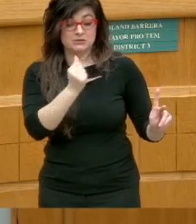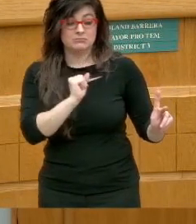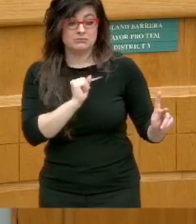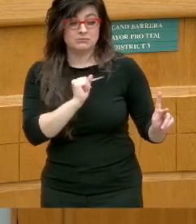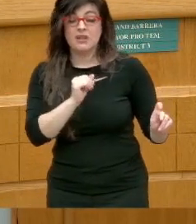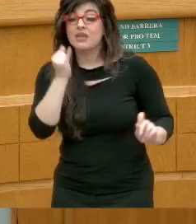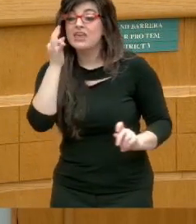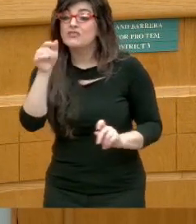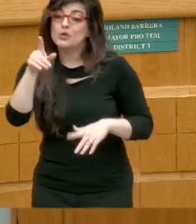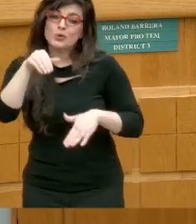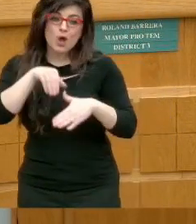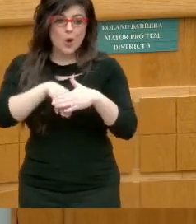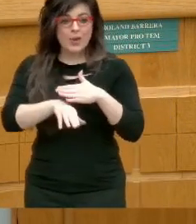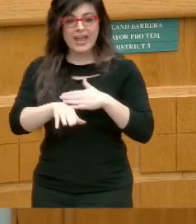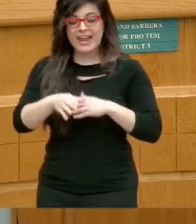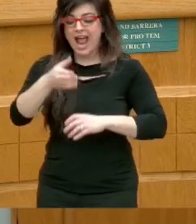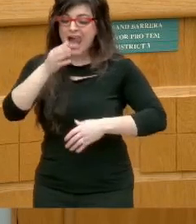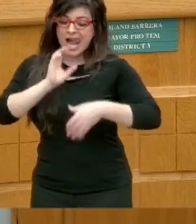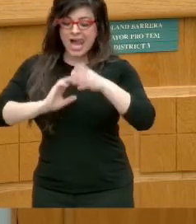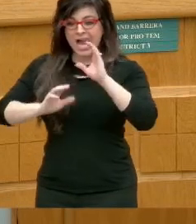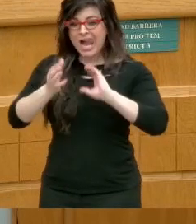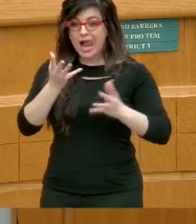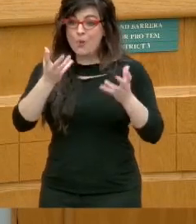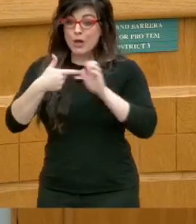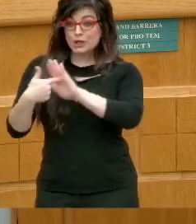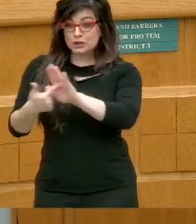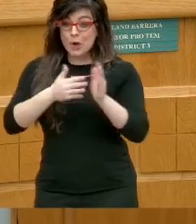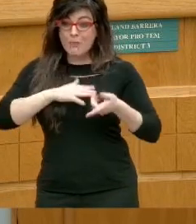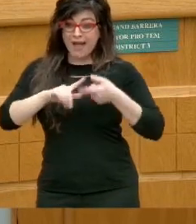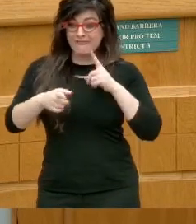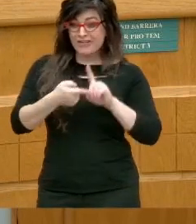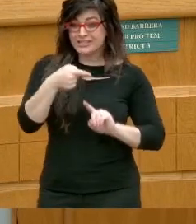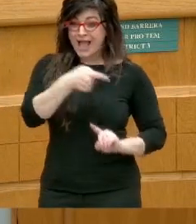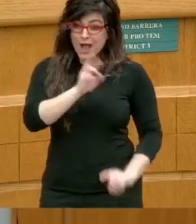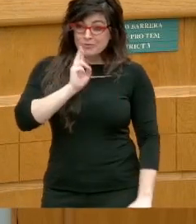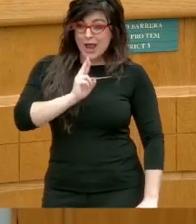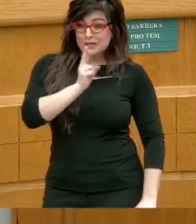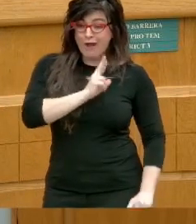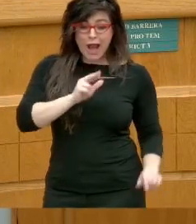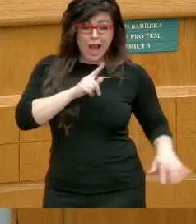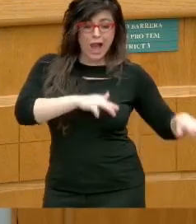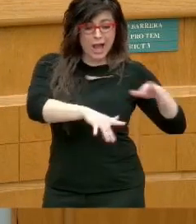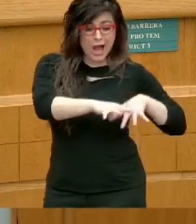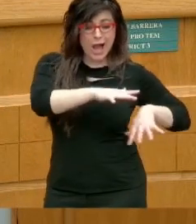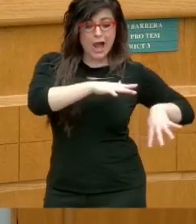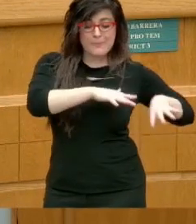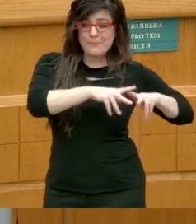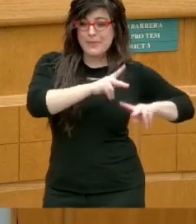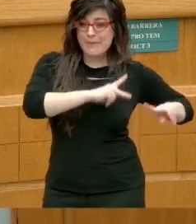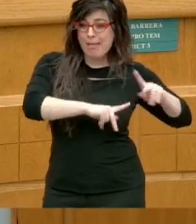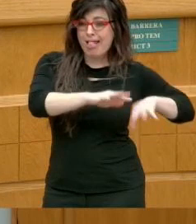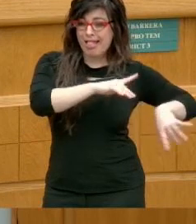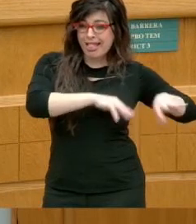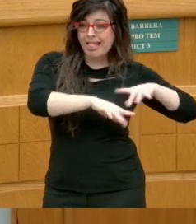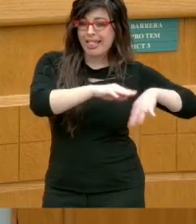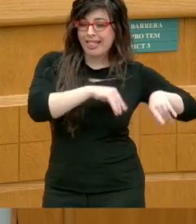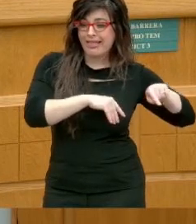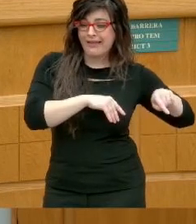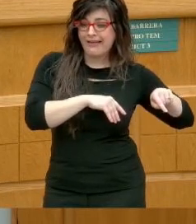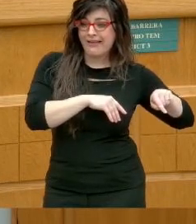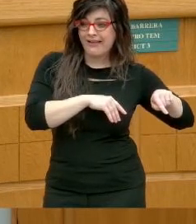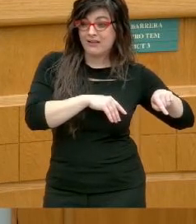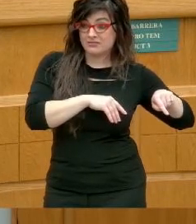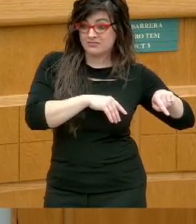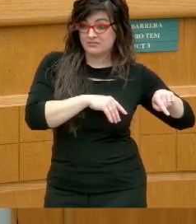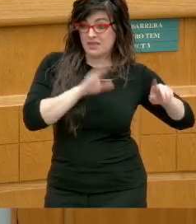50 or 60% full, and you want to show all your friends on Facebook, the next thing you're going to have is that they'll be able to tell just